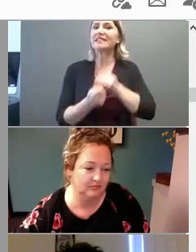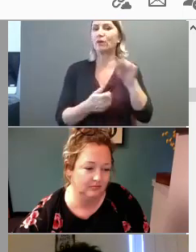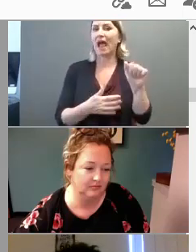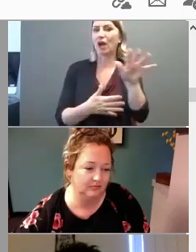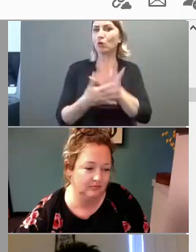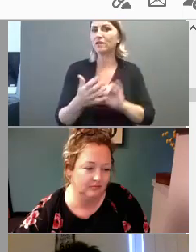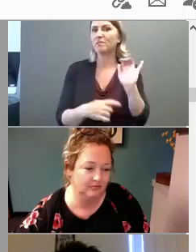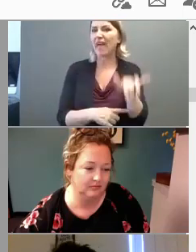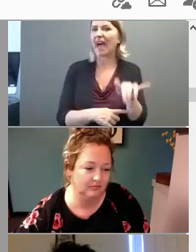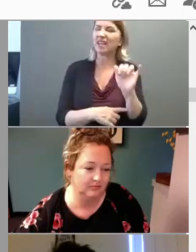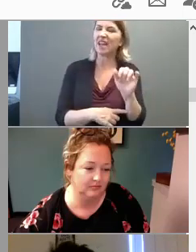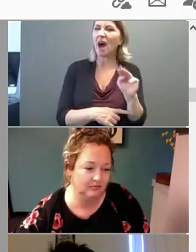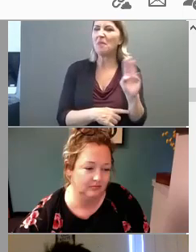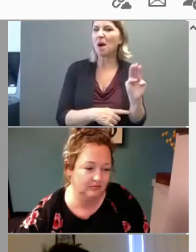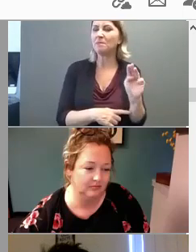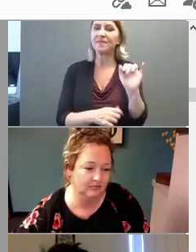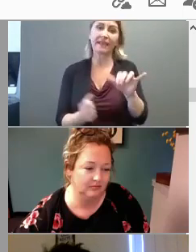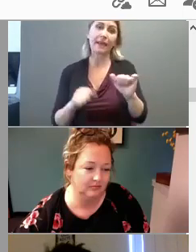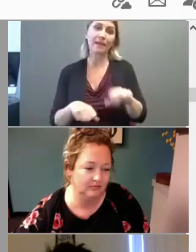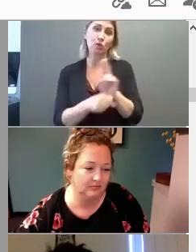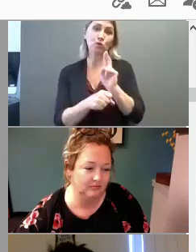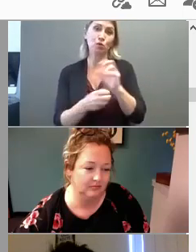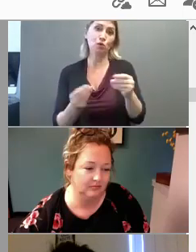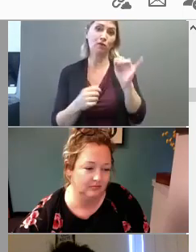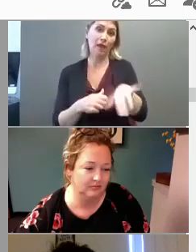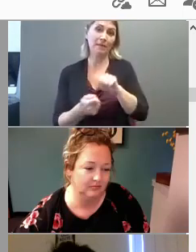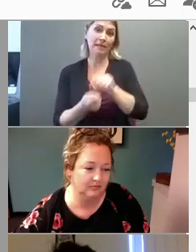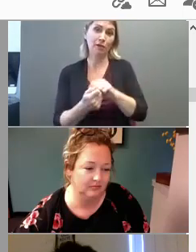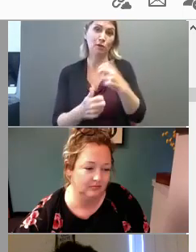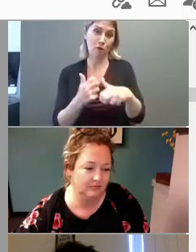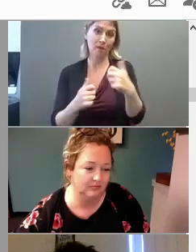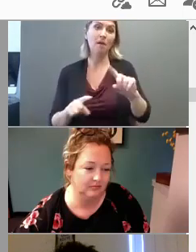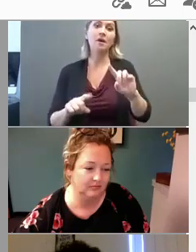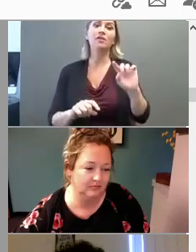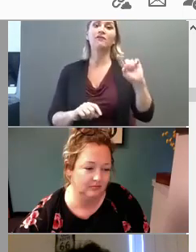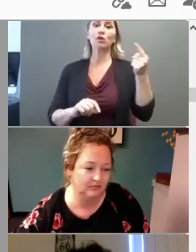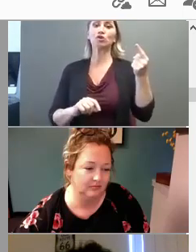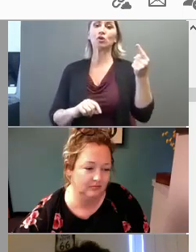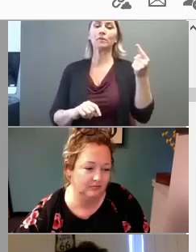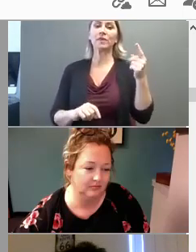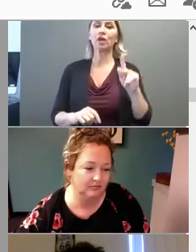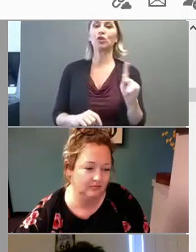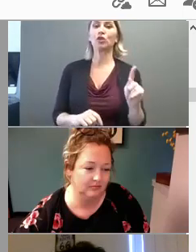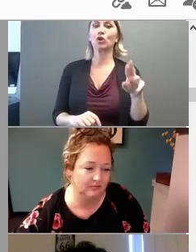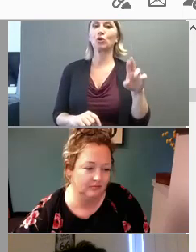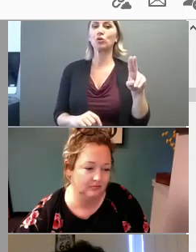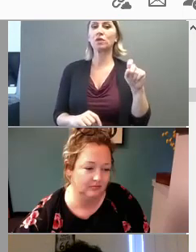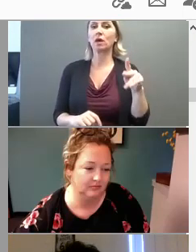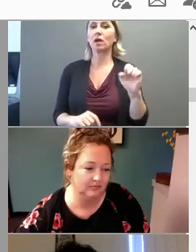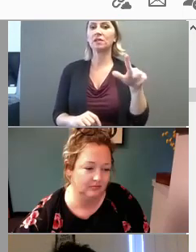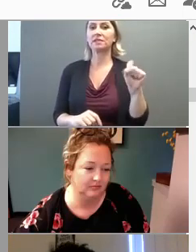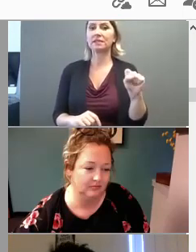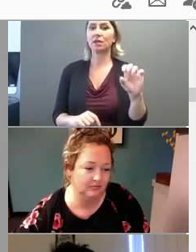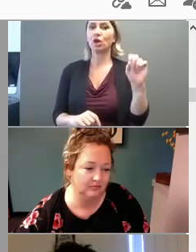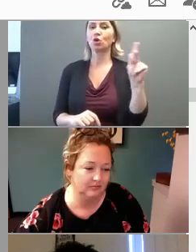that, that can be used to solve this particular problem. The first one that we are going to discuss today is the Kruskal's algorithm.